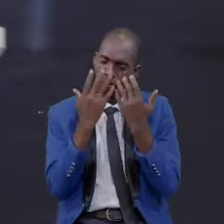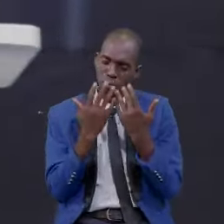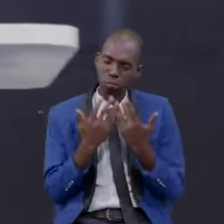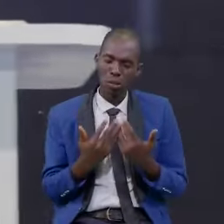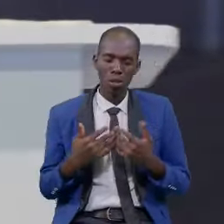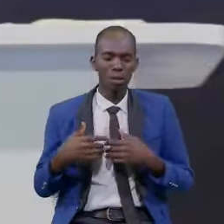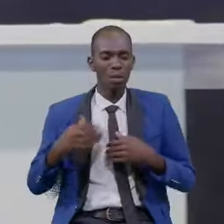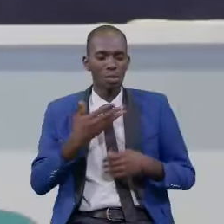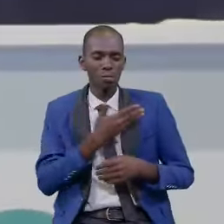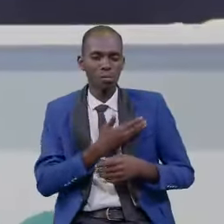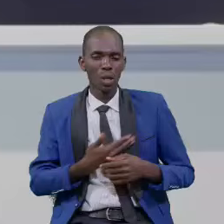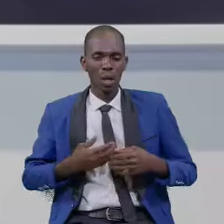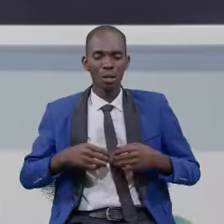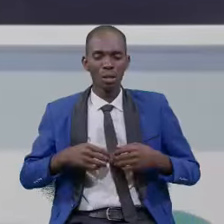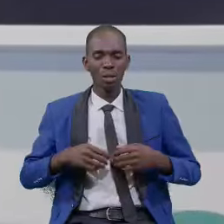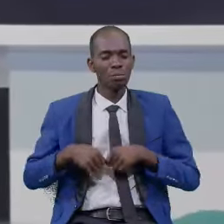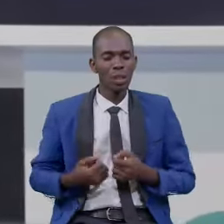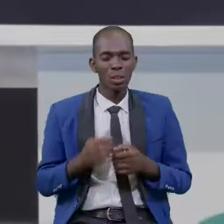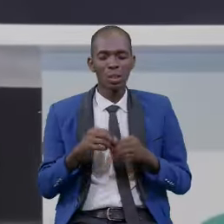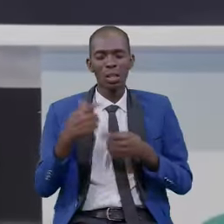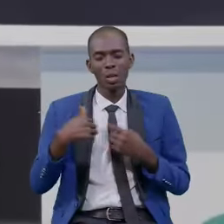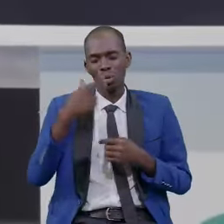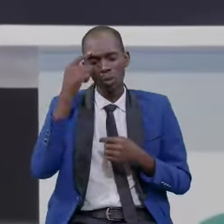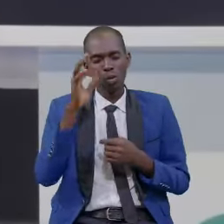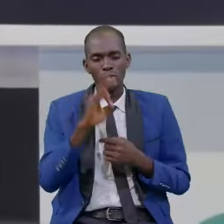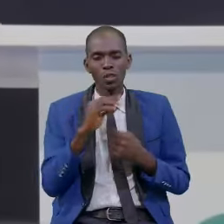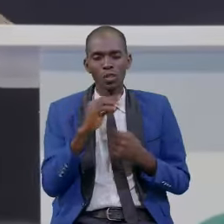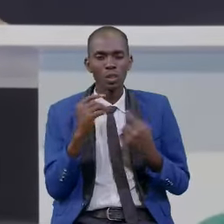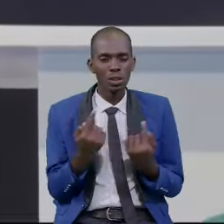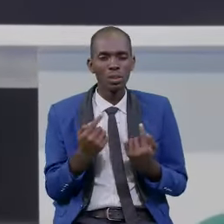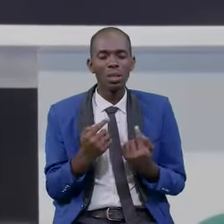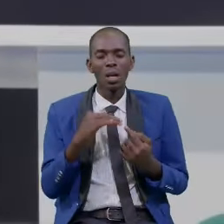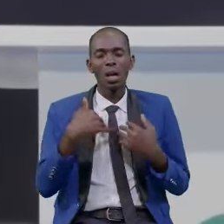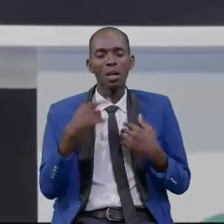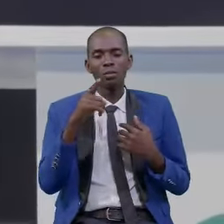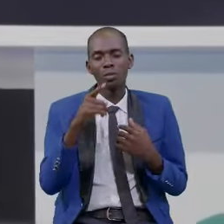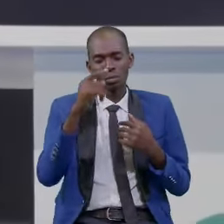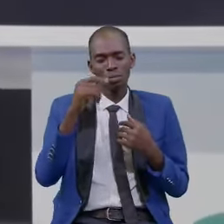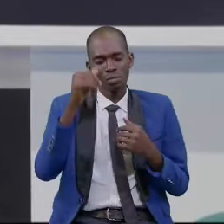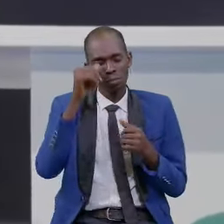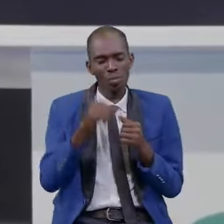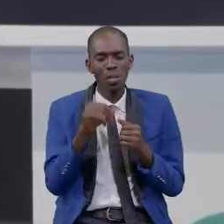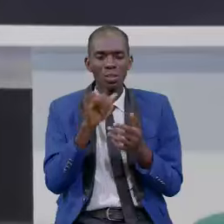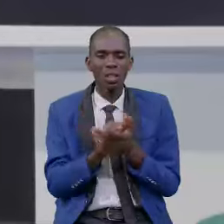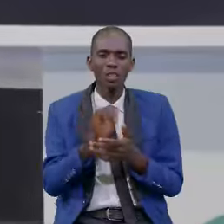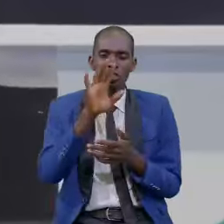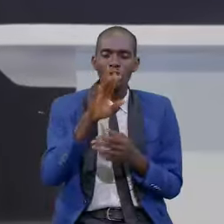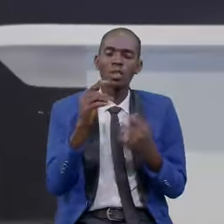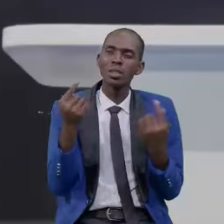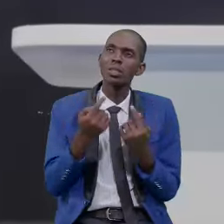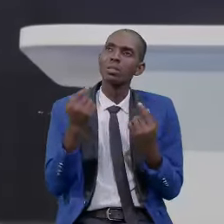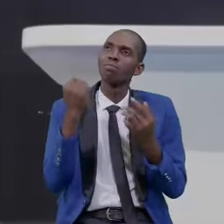my sin nailed Christ to the cross, to the tree? And because